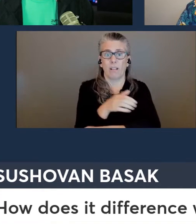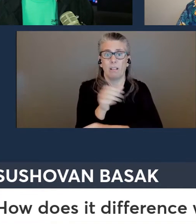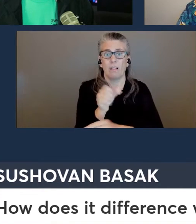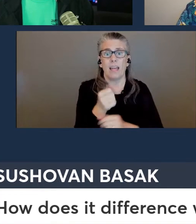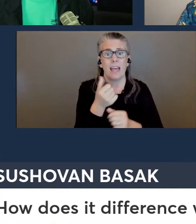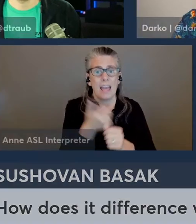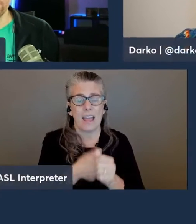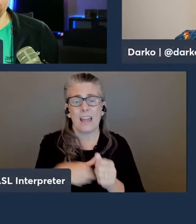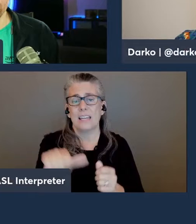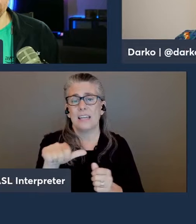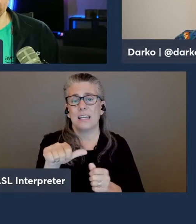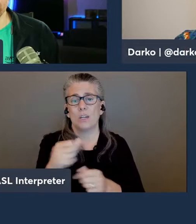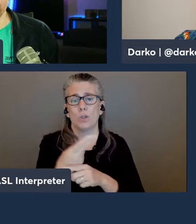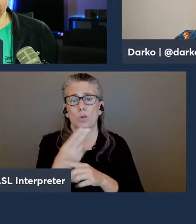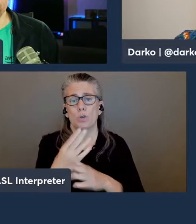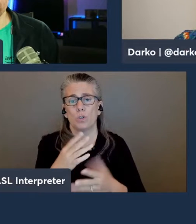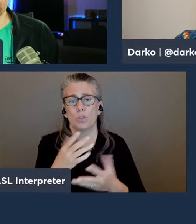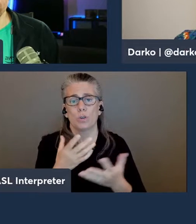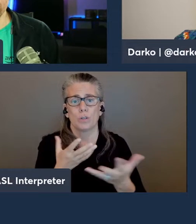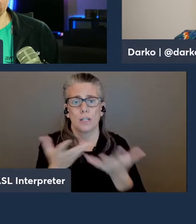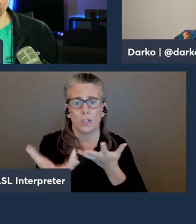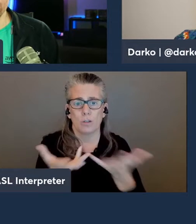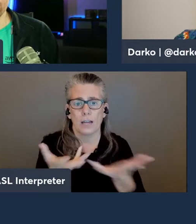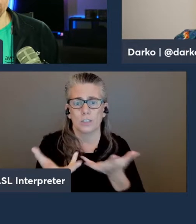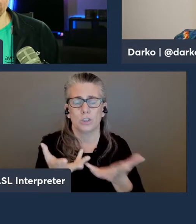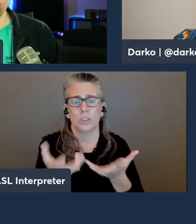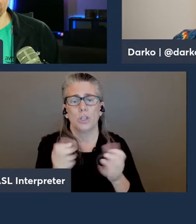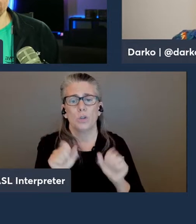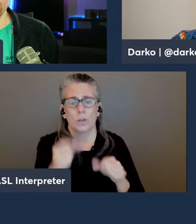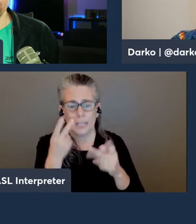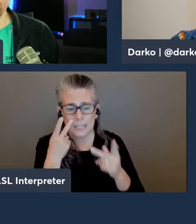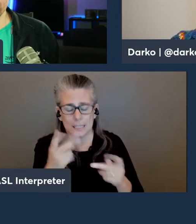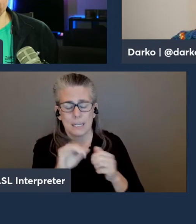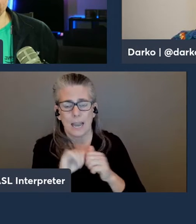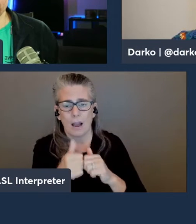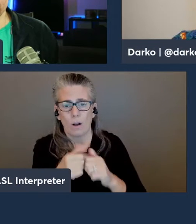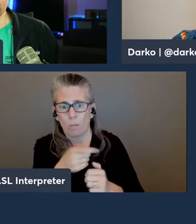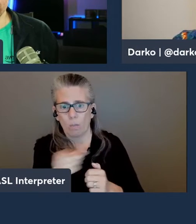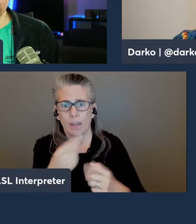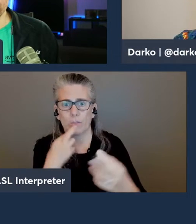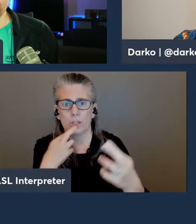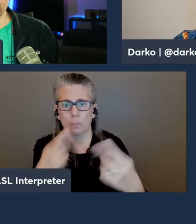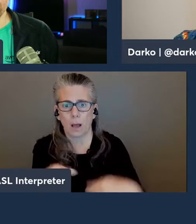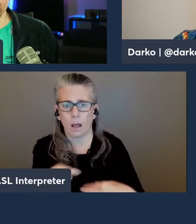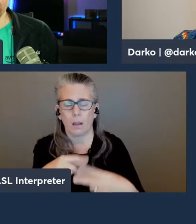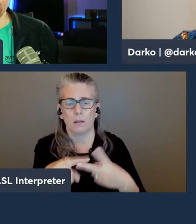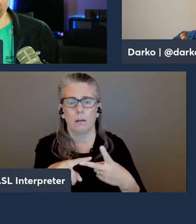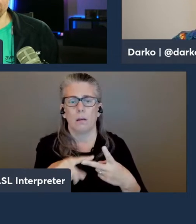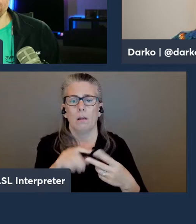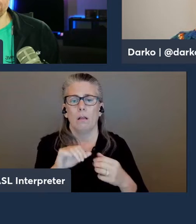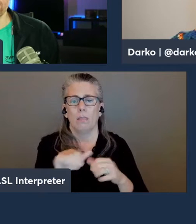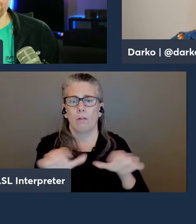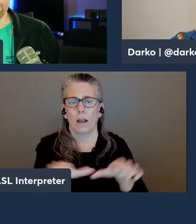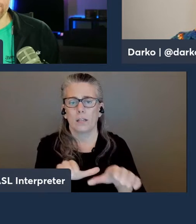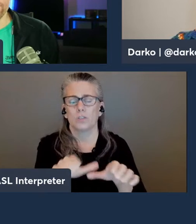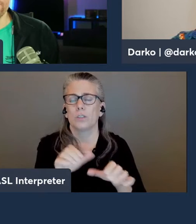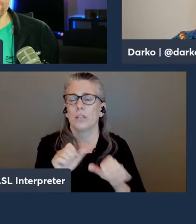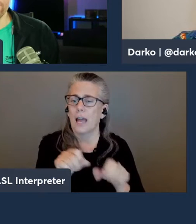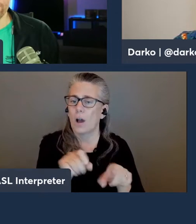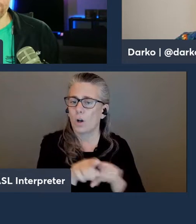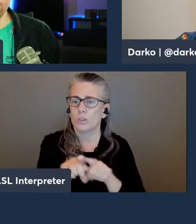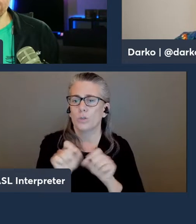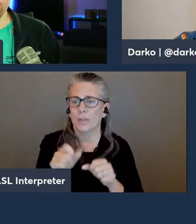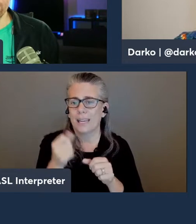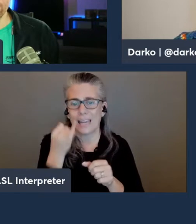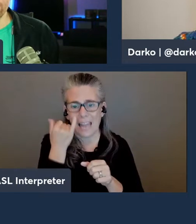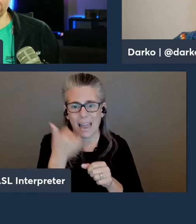trace it to how your resources responded and performed. So when there's any issue, you'll be able to